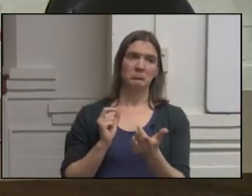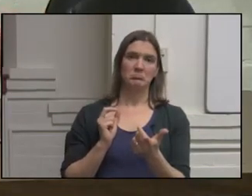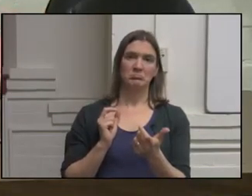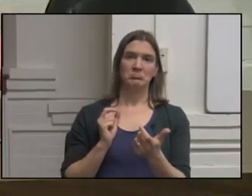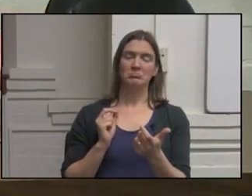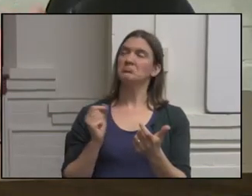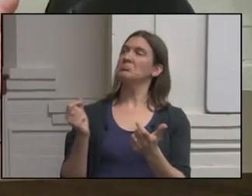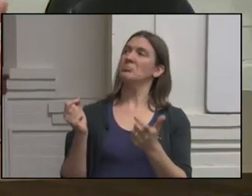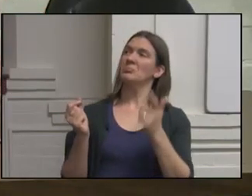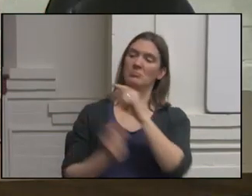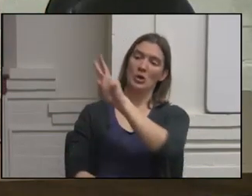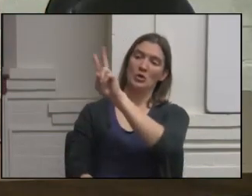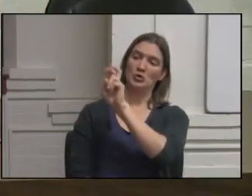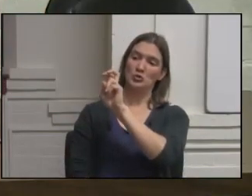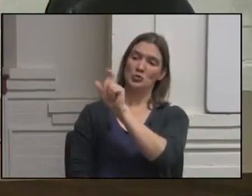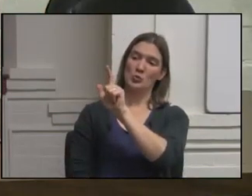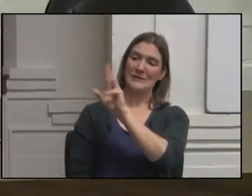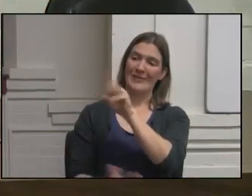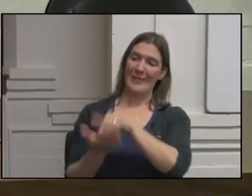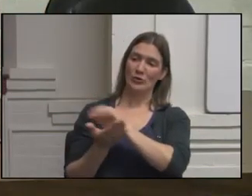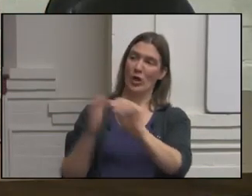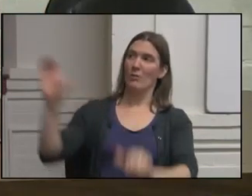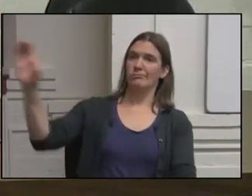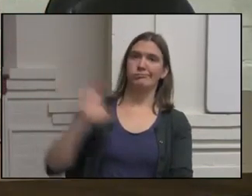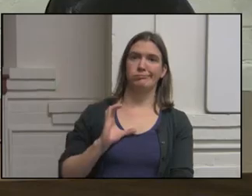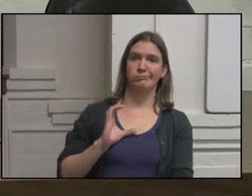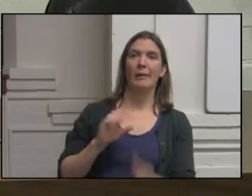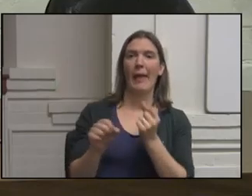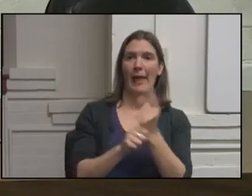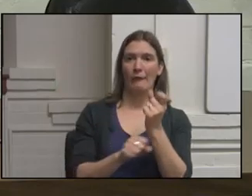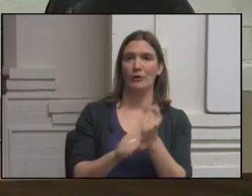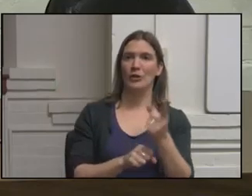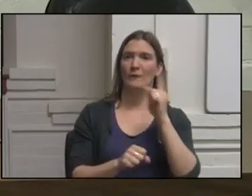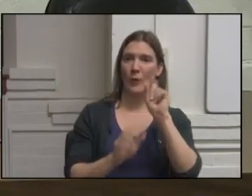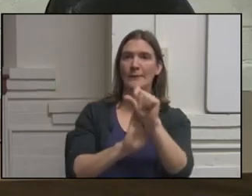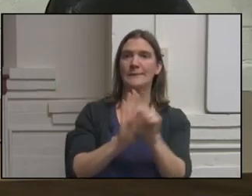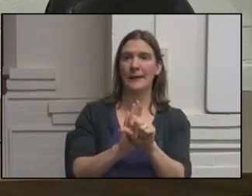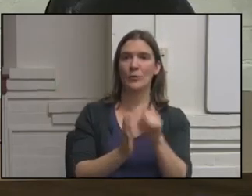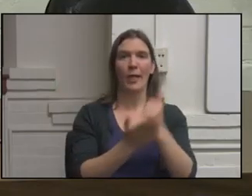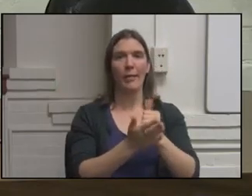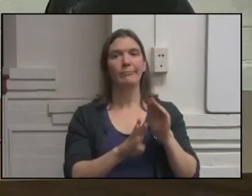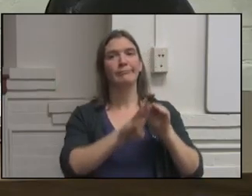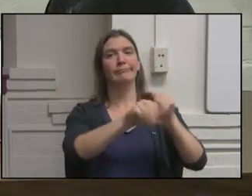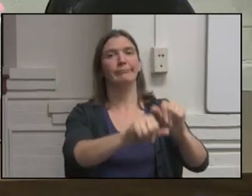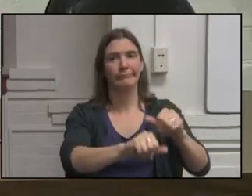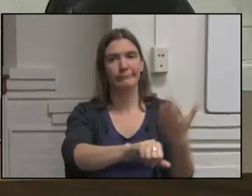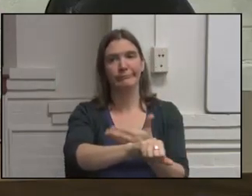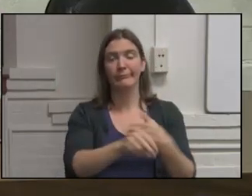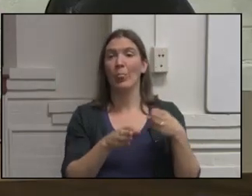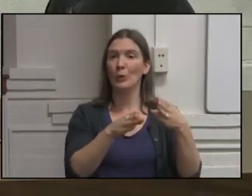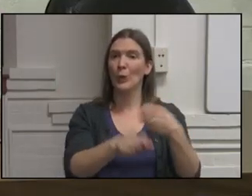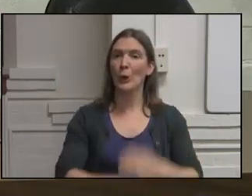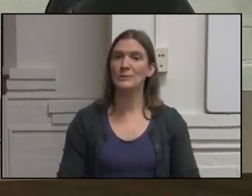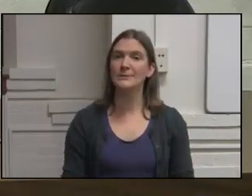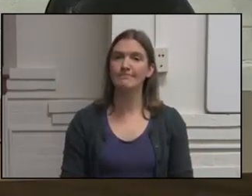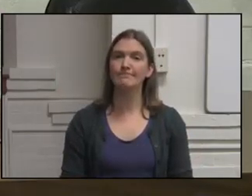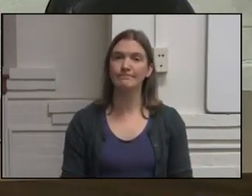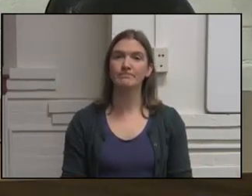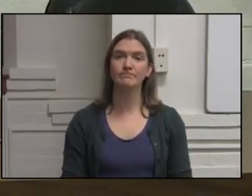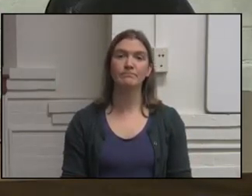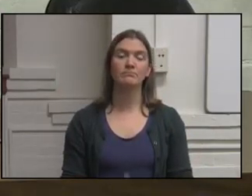according to this formula here, it'd be about $226,000 a year is that we receive for money that gets put back into roads and the town